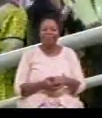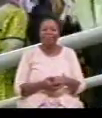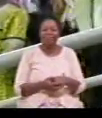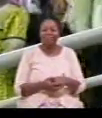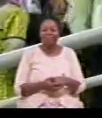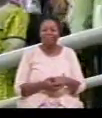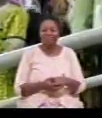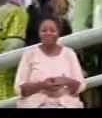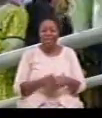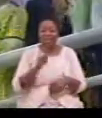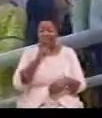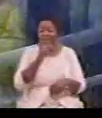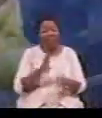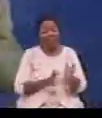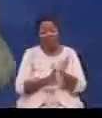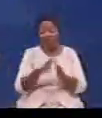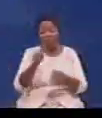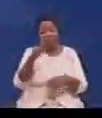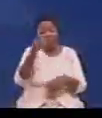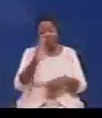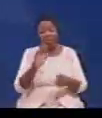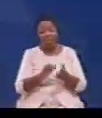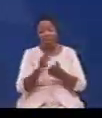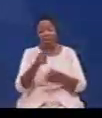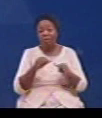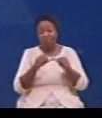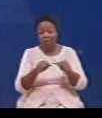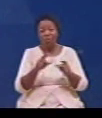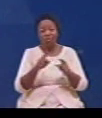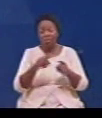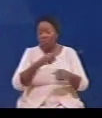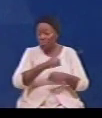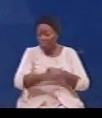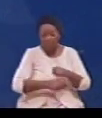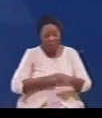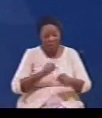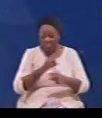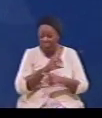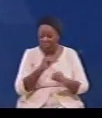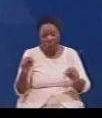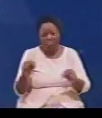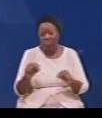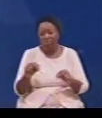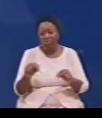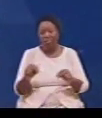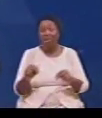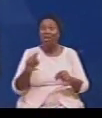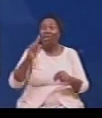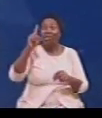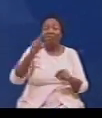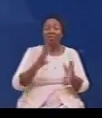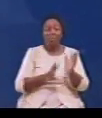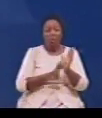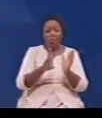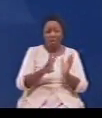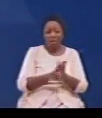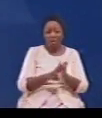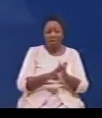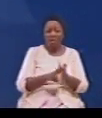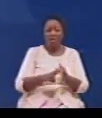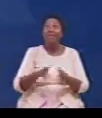It's not the will of God that you continue to suffer. His will,